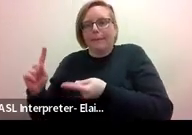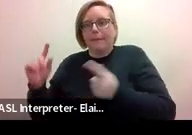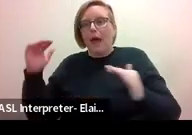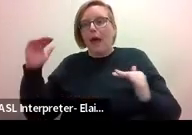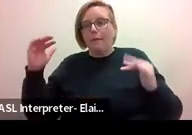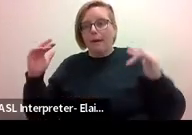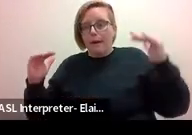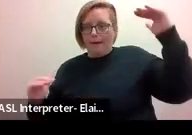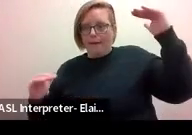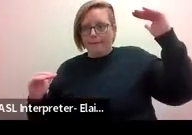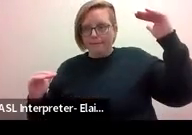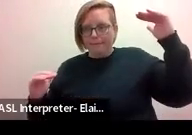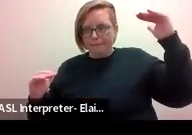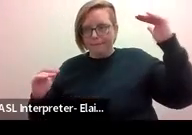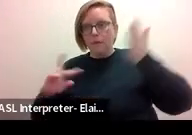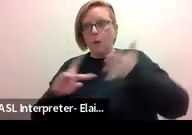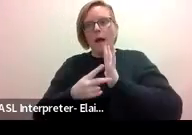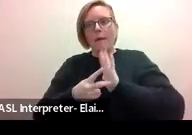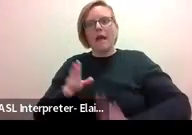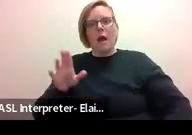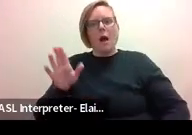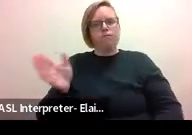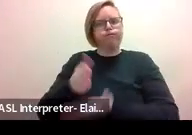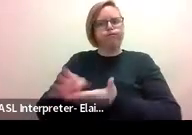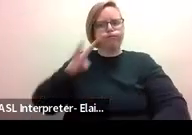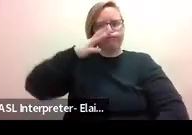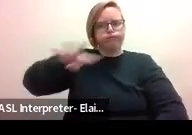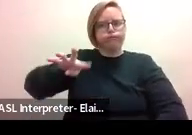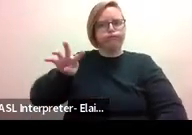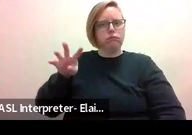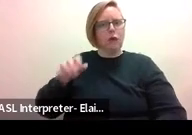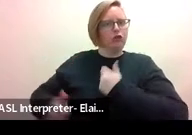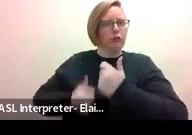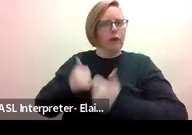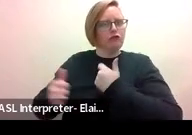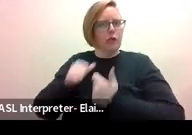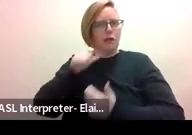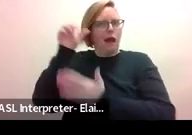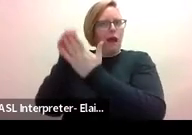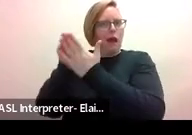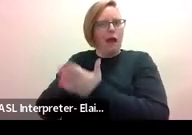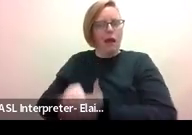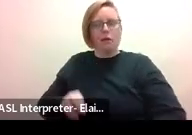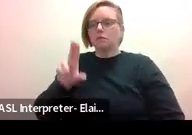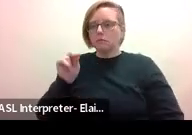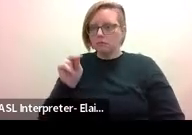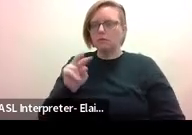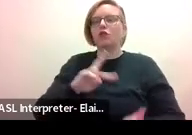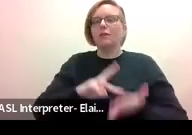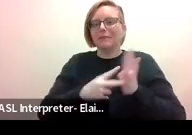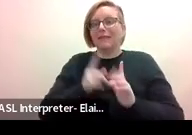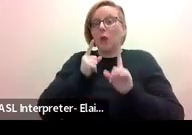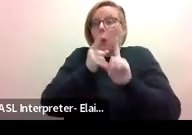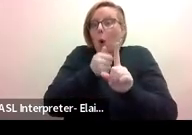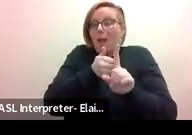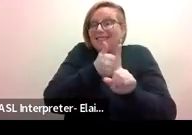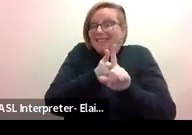So it doesn't mean you're not taking data on aggressions. It just means that the goal is tied to what you're teaching.